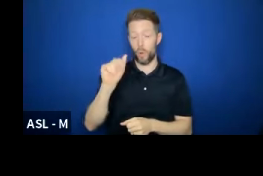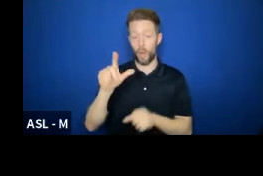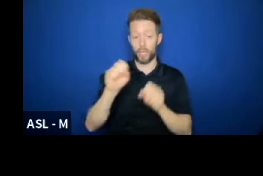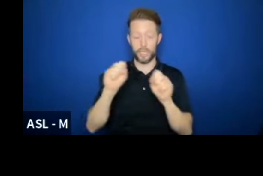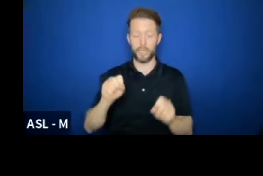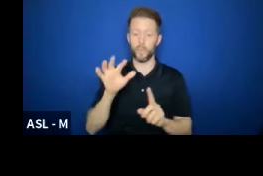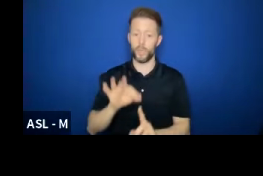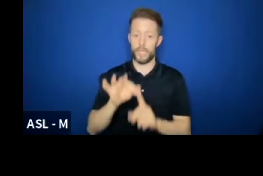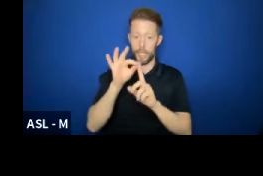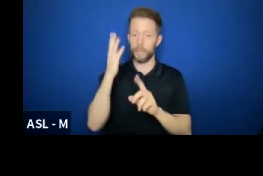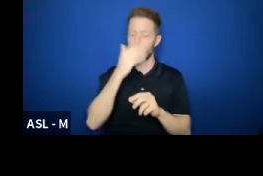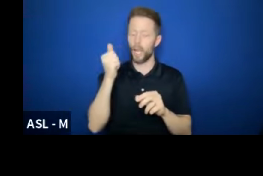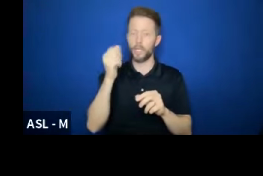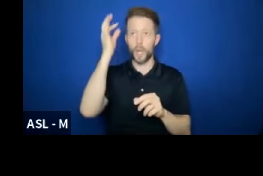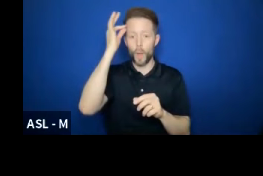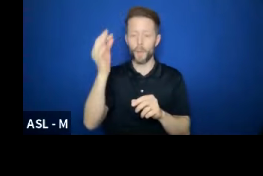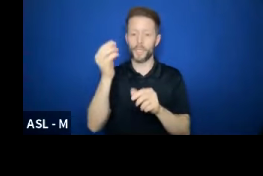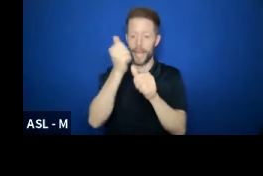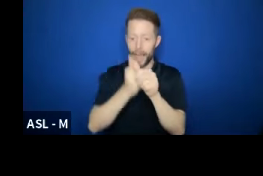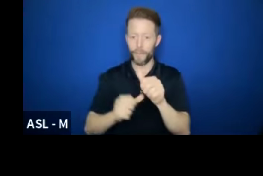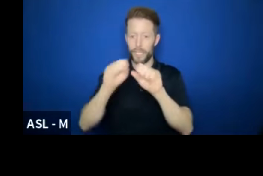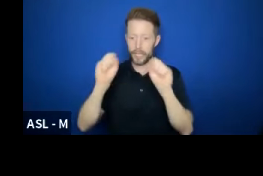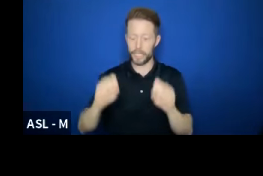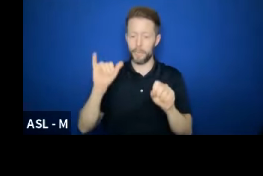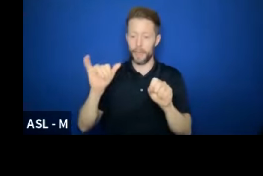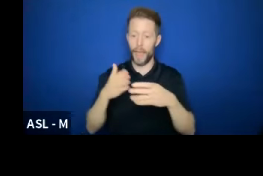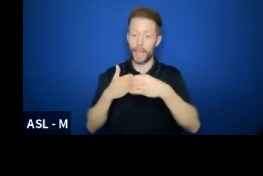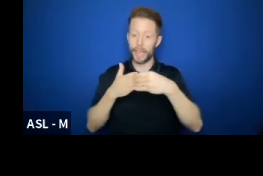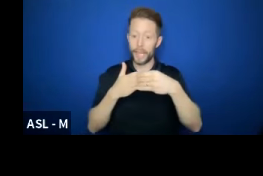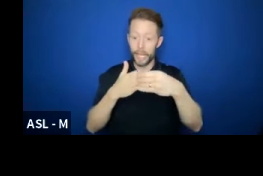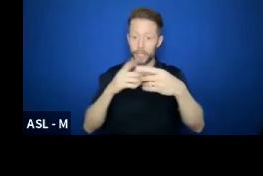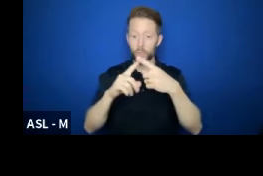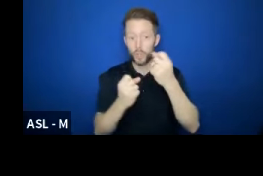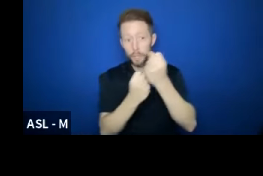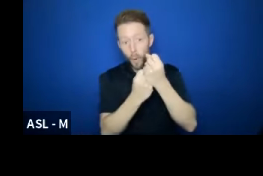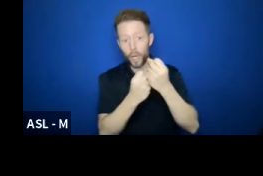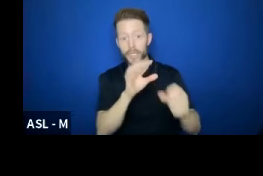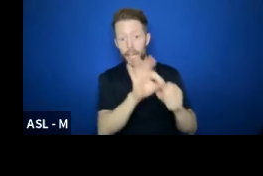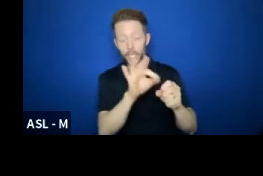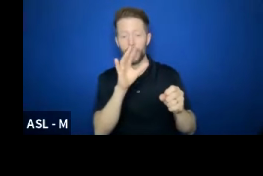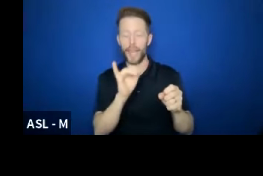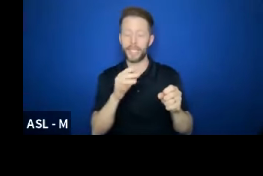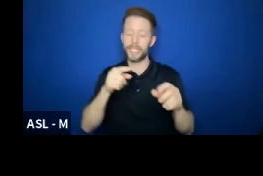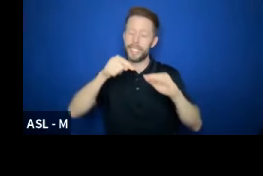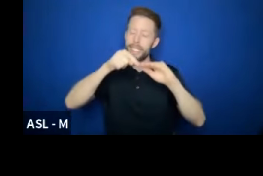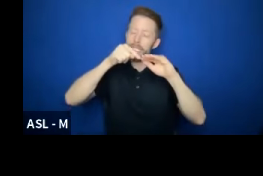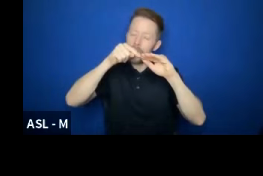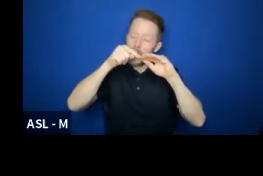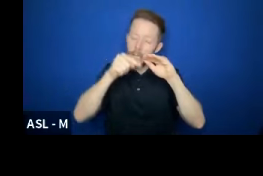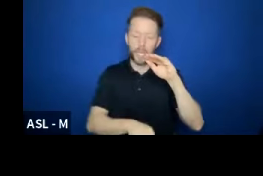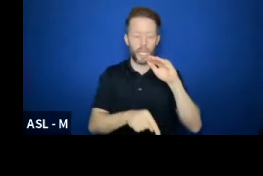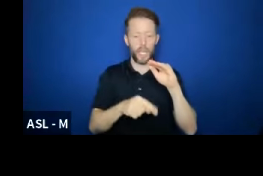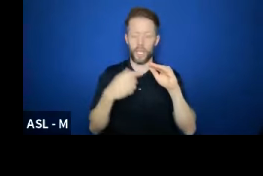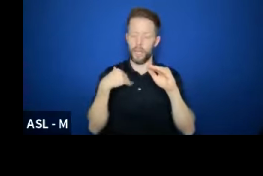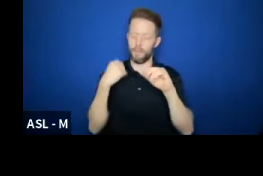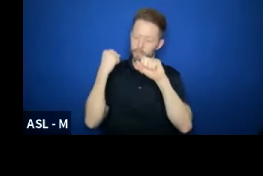almost every single system that leads to elections, that supports elections, is deeply, deeply ingrained in an attempt